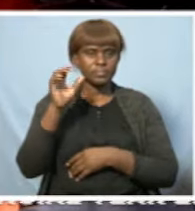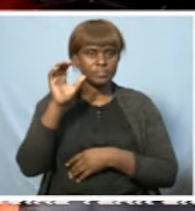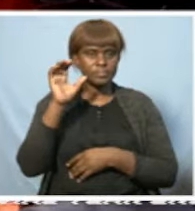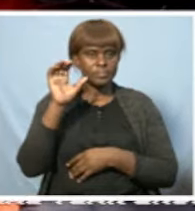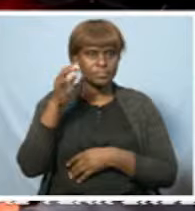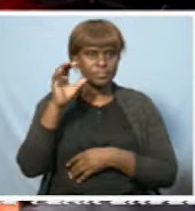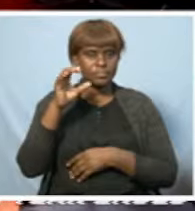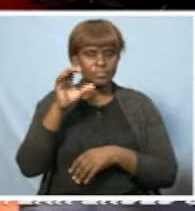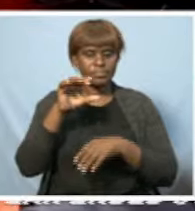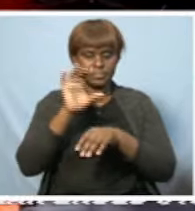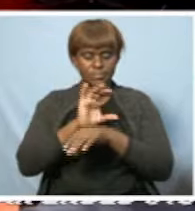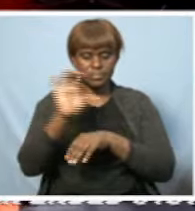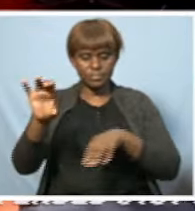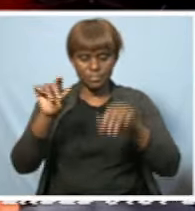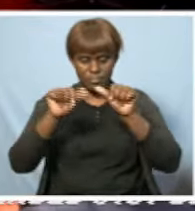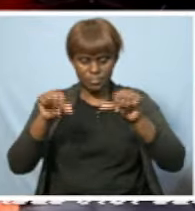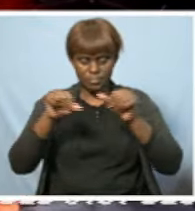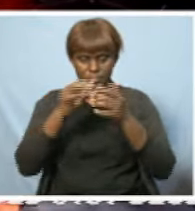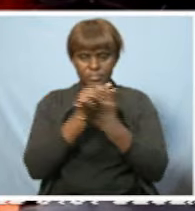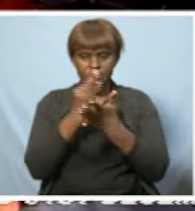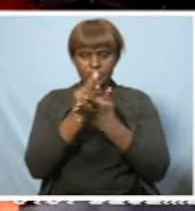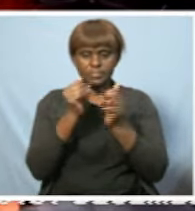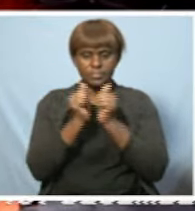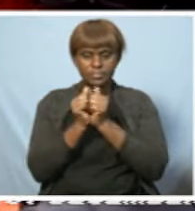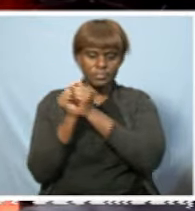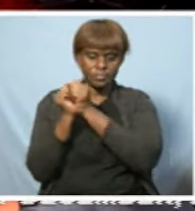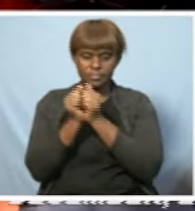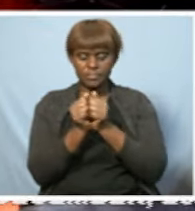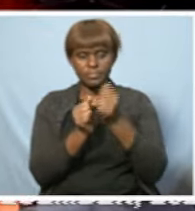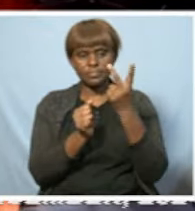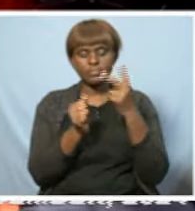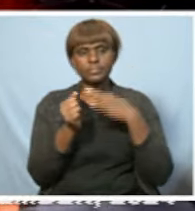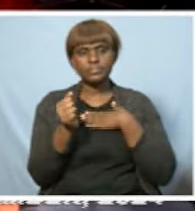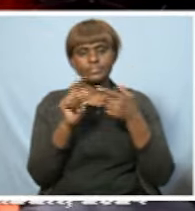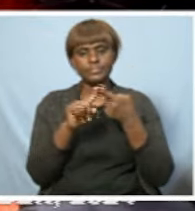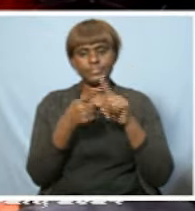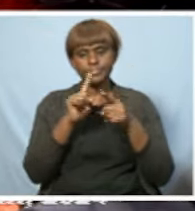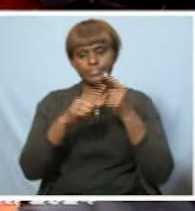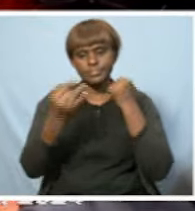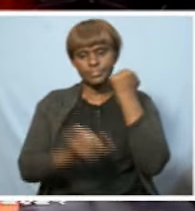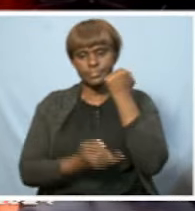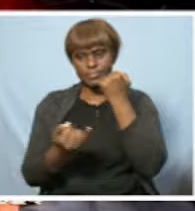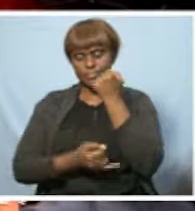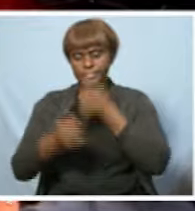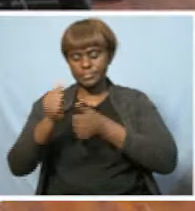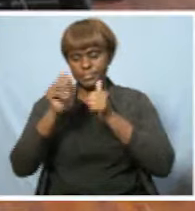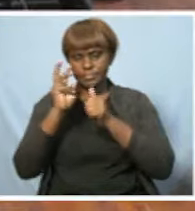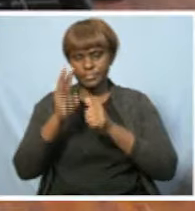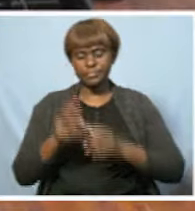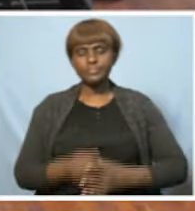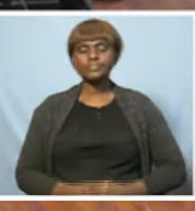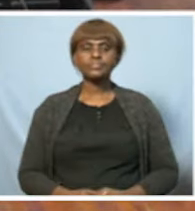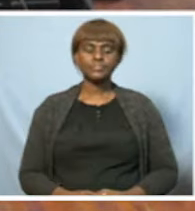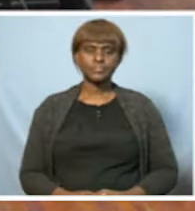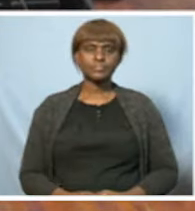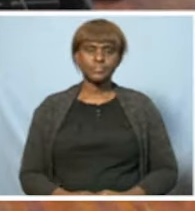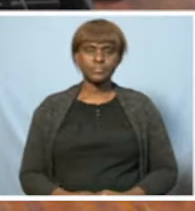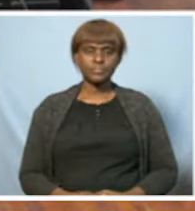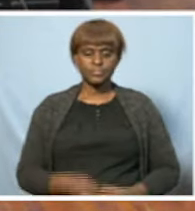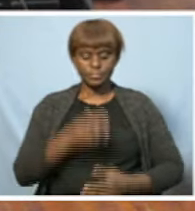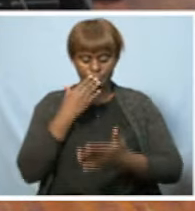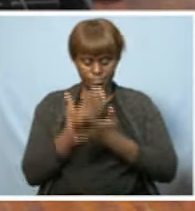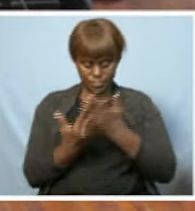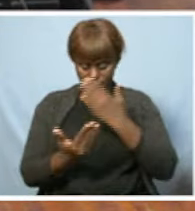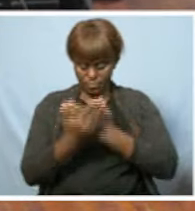from Chipata Audit Office. I'm accompanied by two of my colleagues who introduce themselves. Thank you. Good